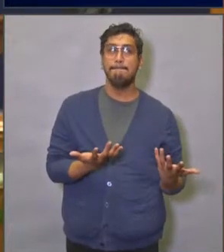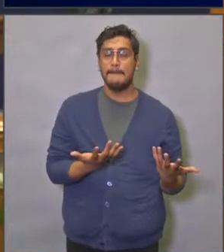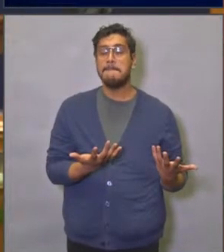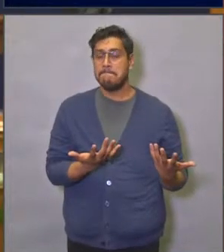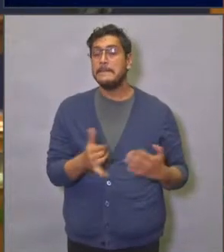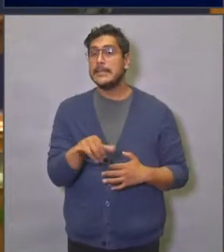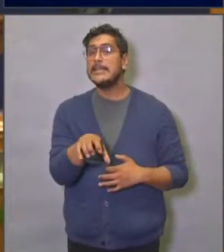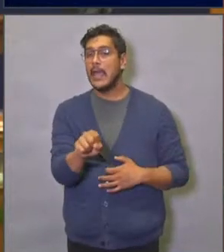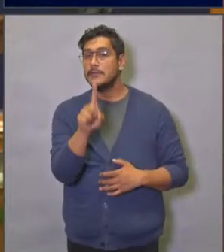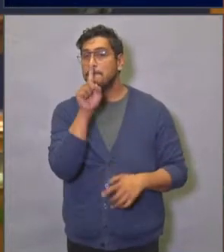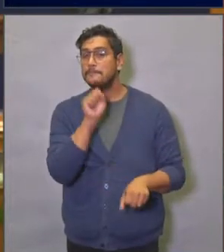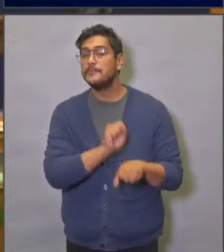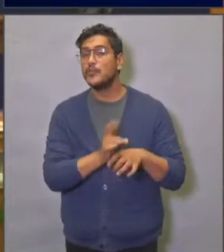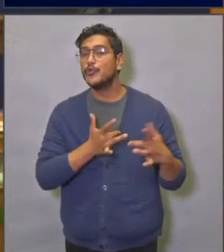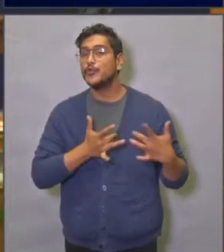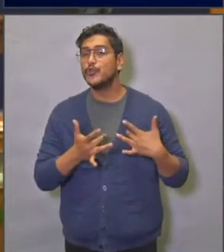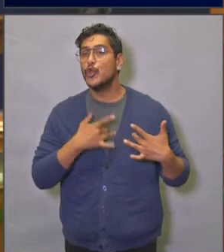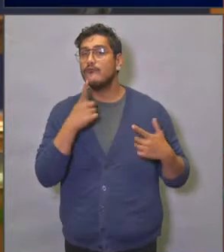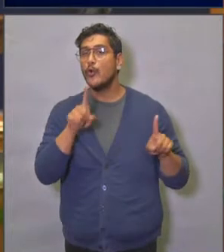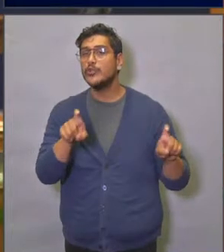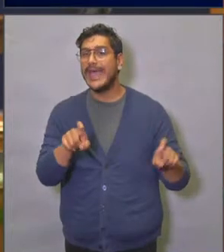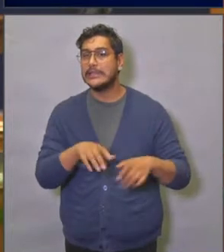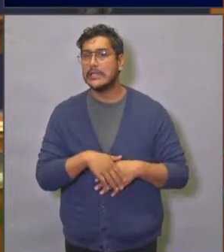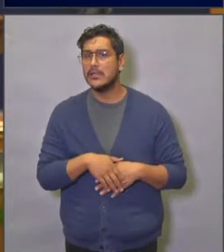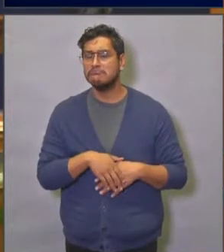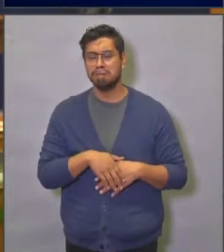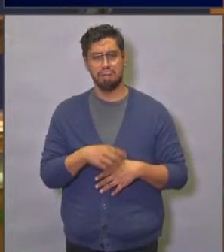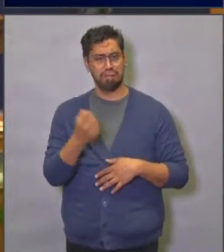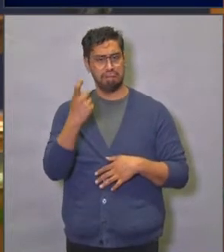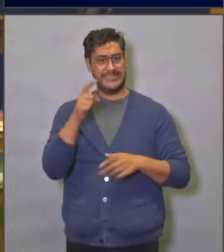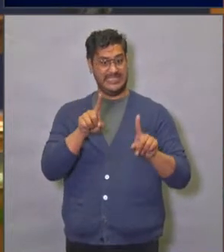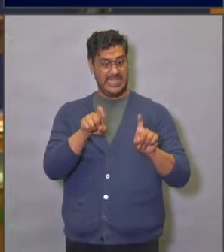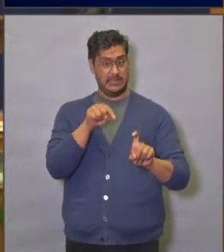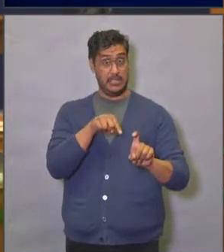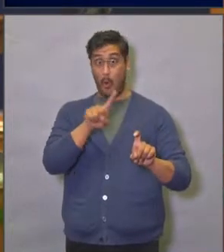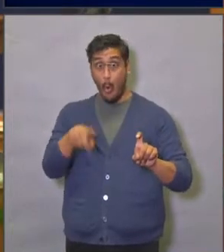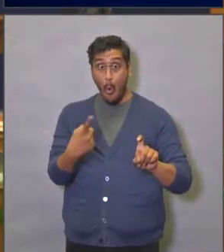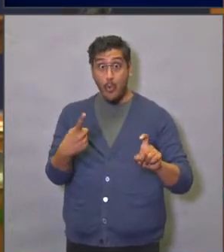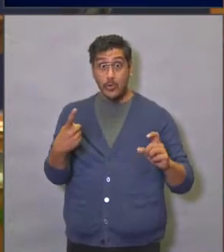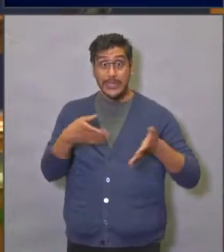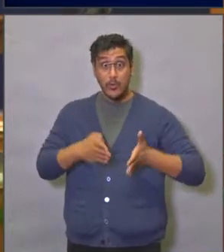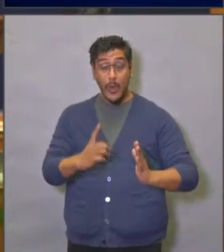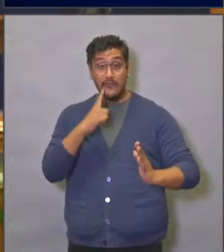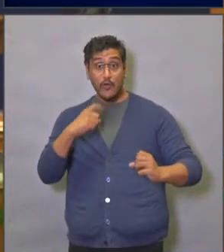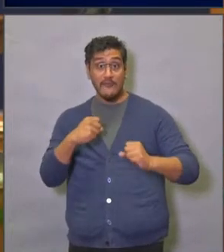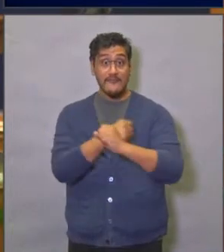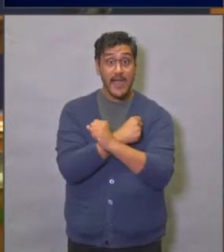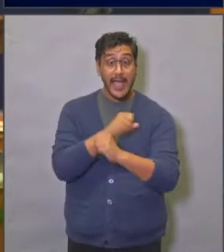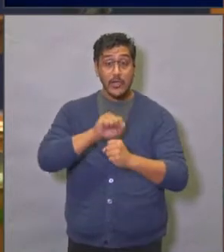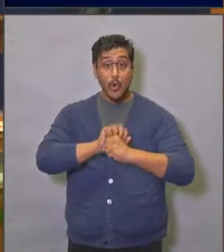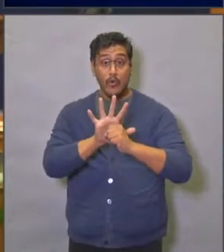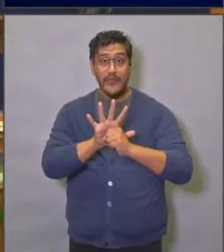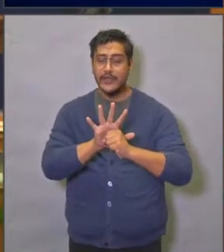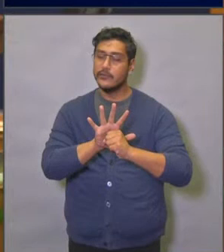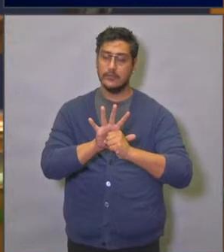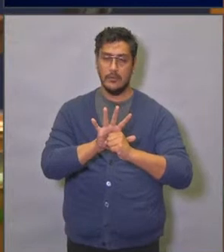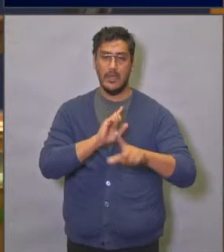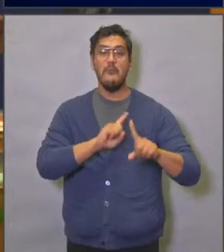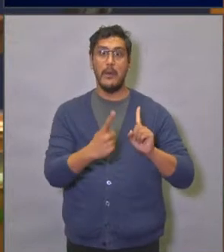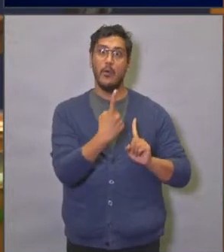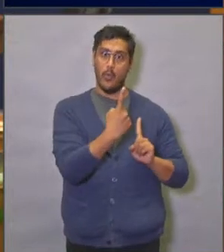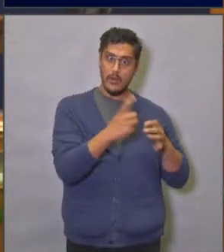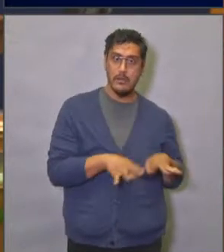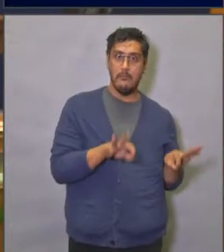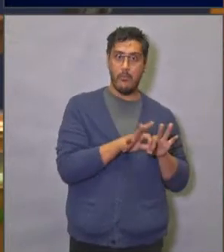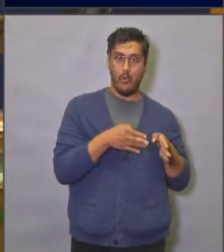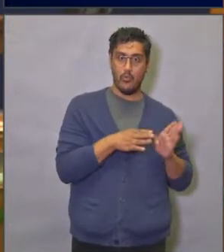in testing. Testing is by no means the only way that we can combat COVID, but it is one very important part of the arsenal, combined with